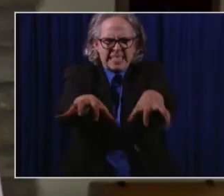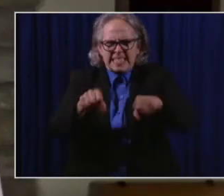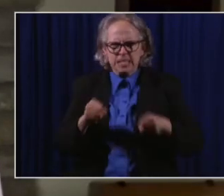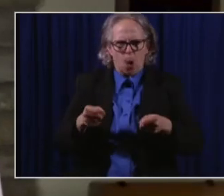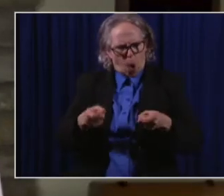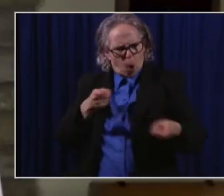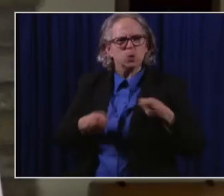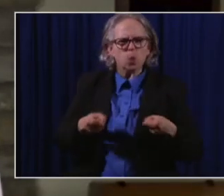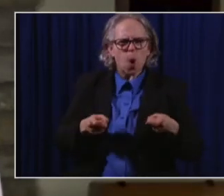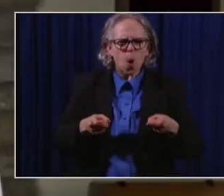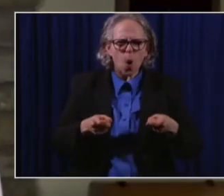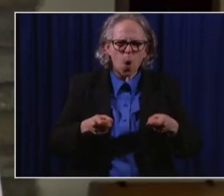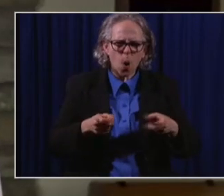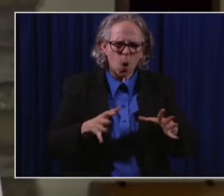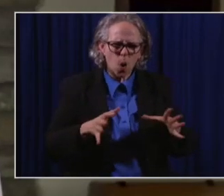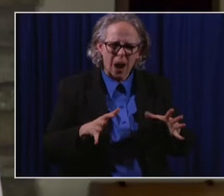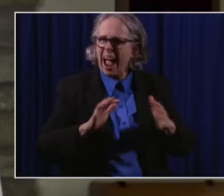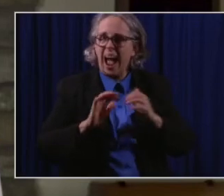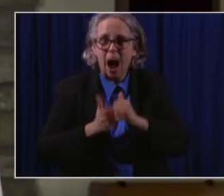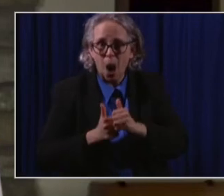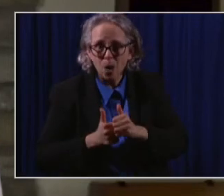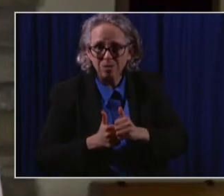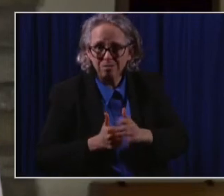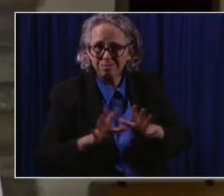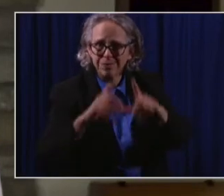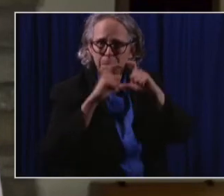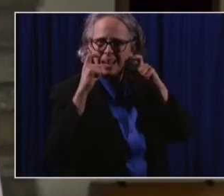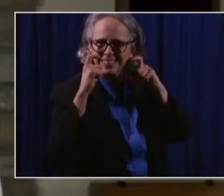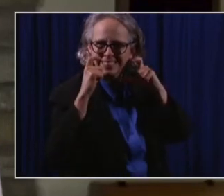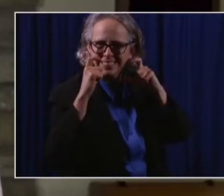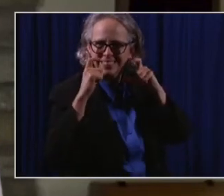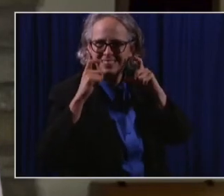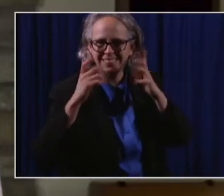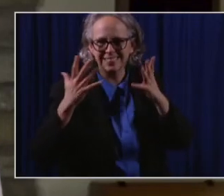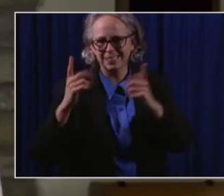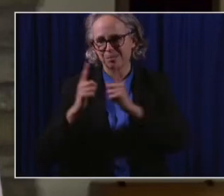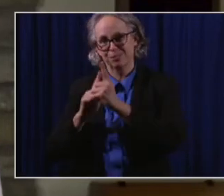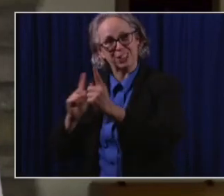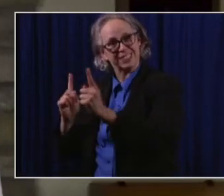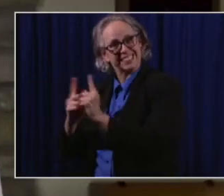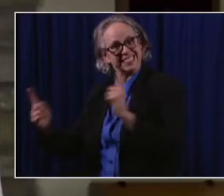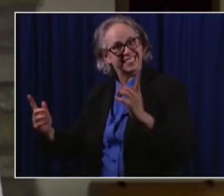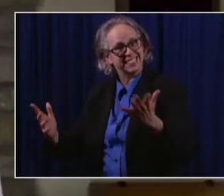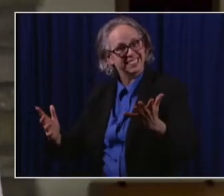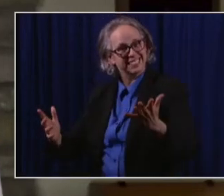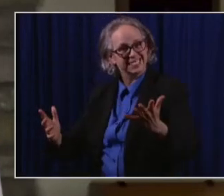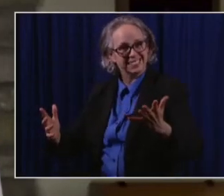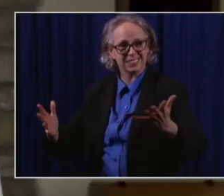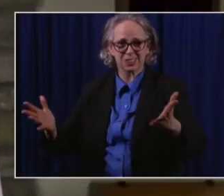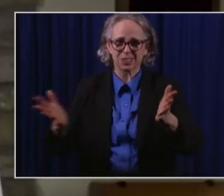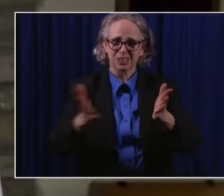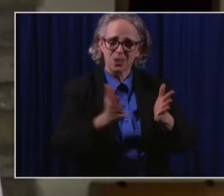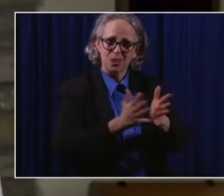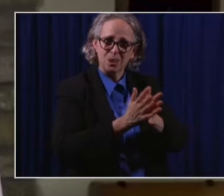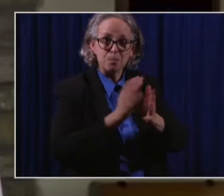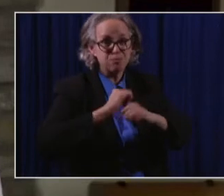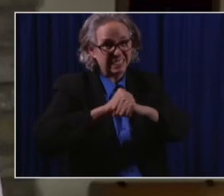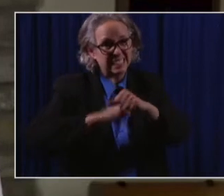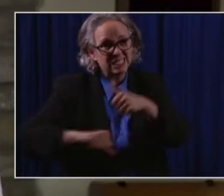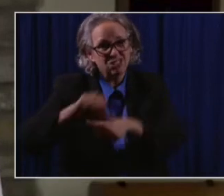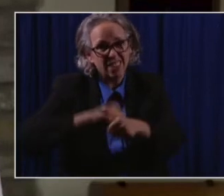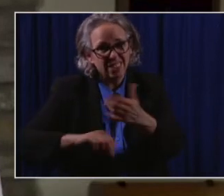need to do. We need to wear masks. We need to be careful. We need to protect each other. And we can do